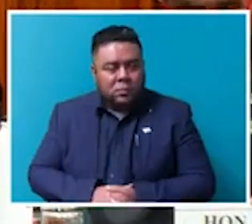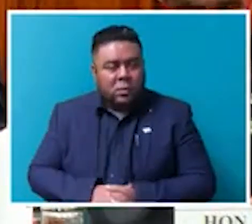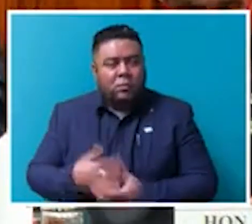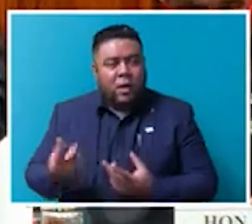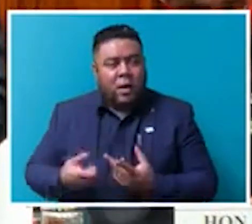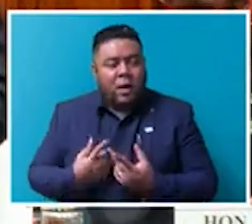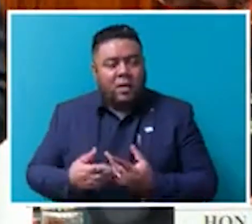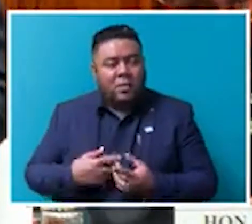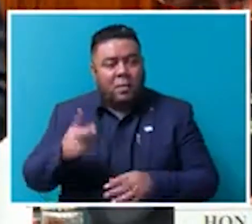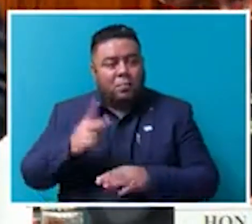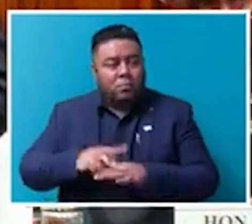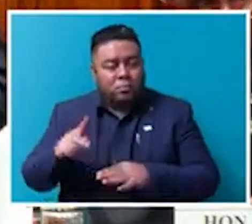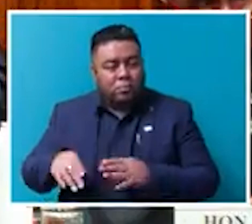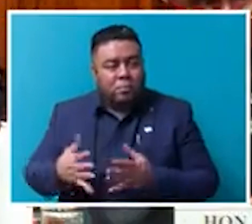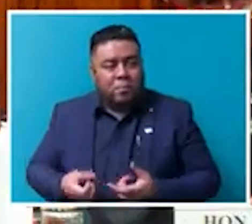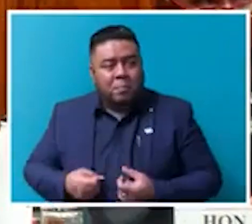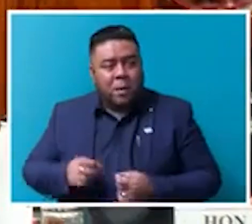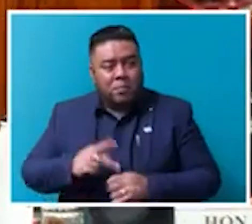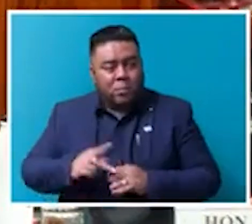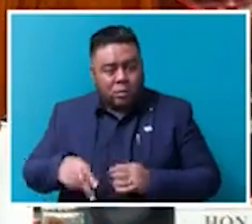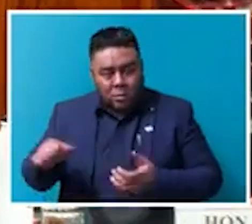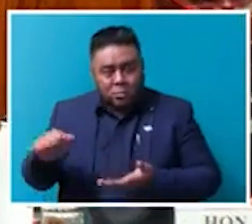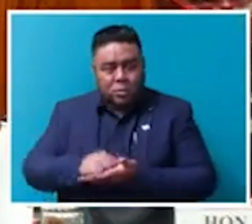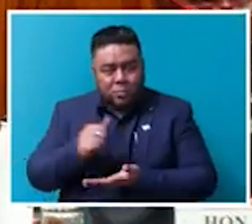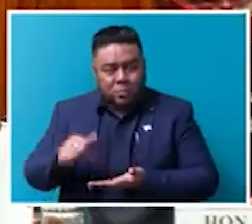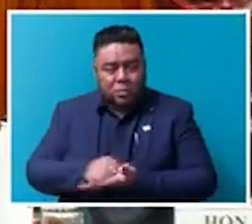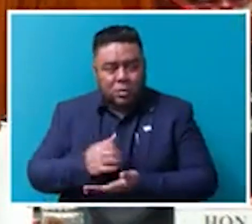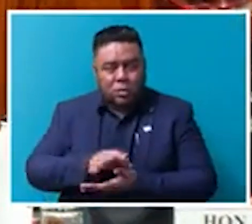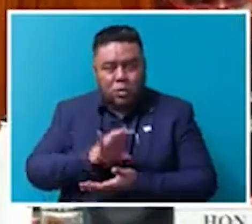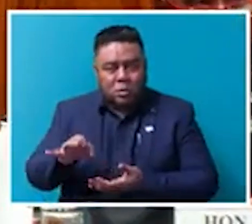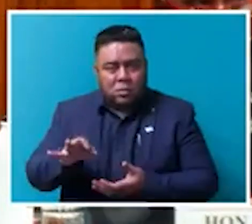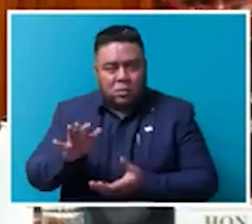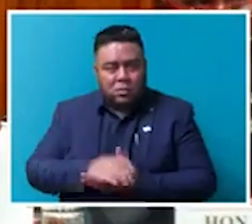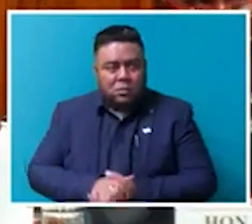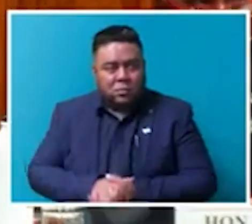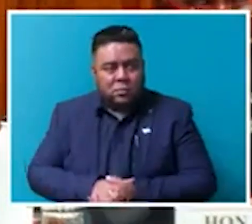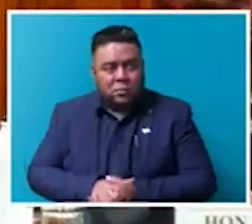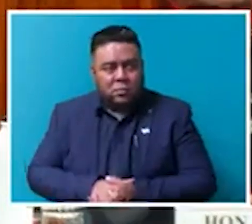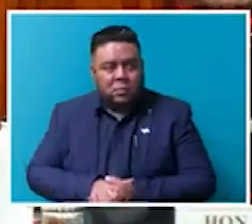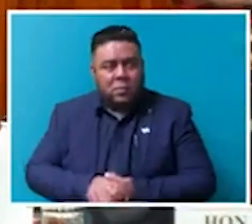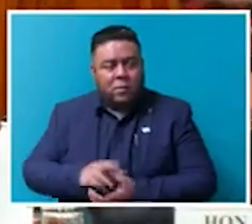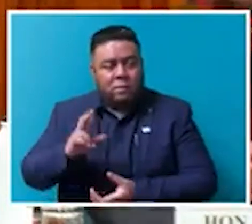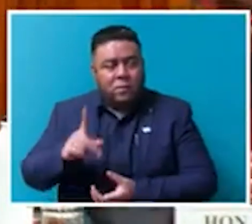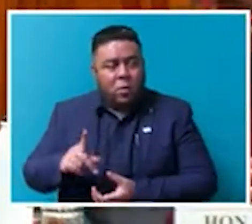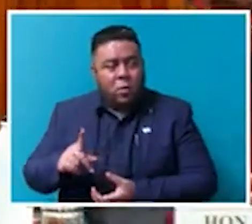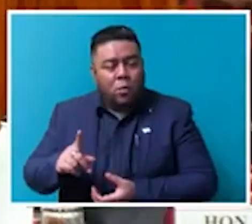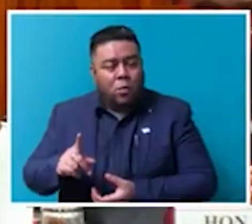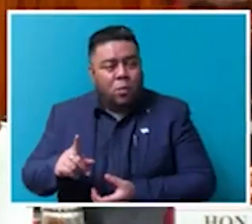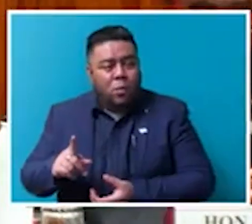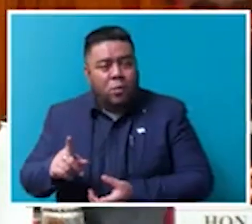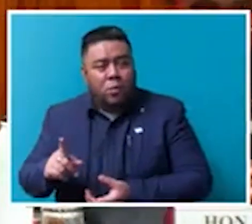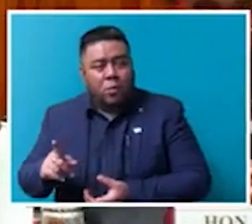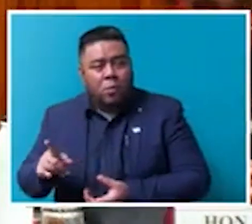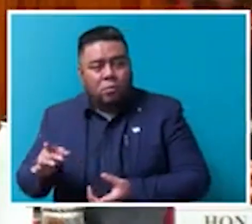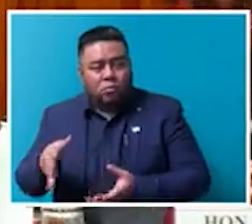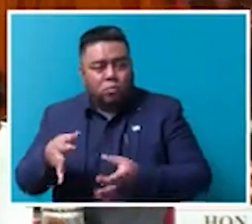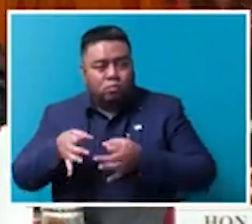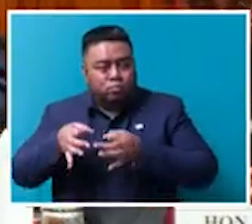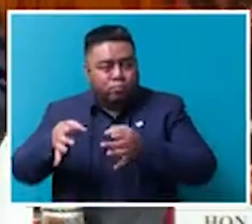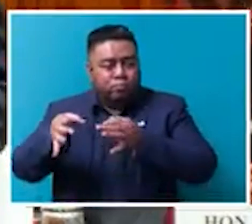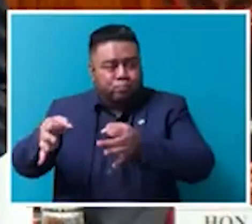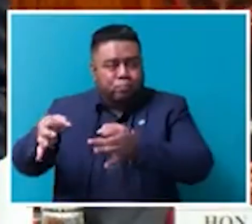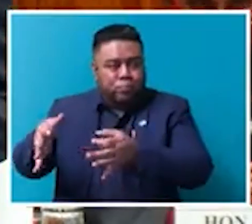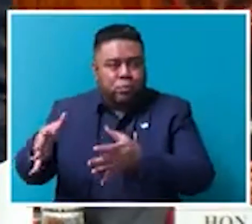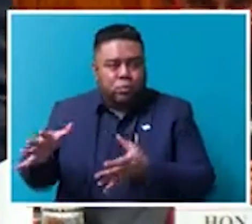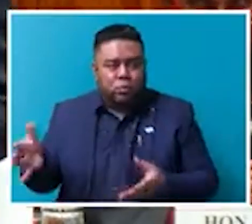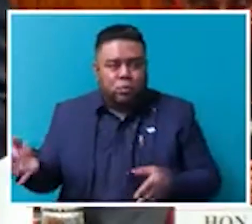print our passport, so that we are not in the same situation while we, on one side we are trying to fulfill the backlog, and